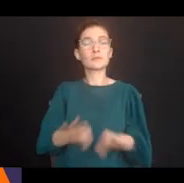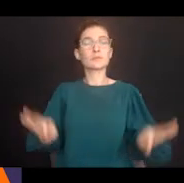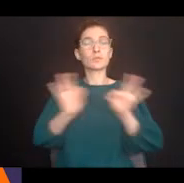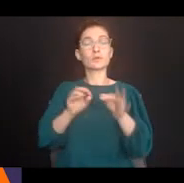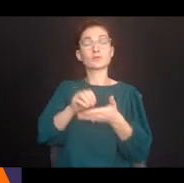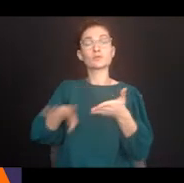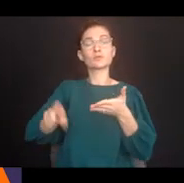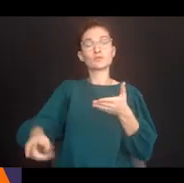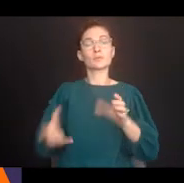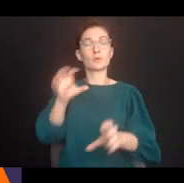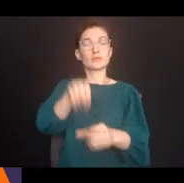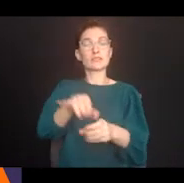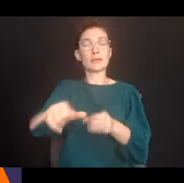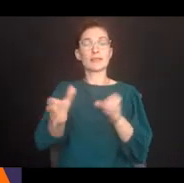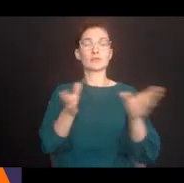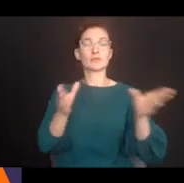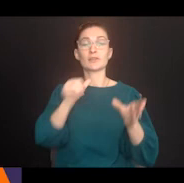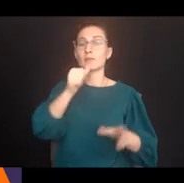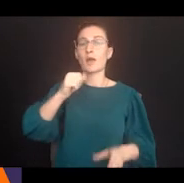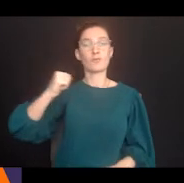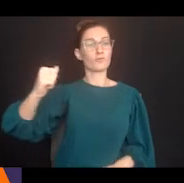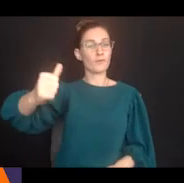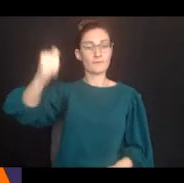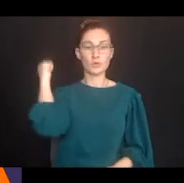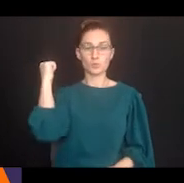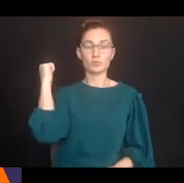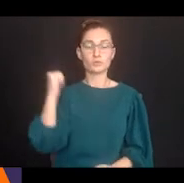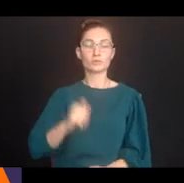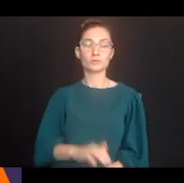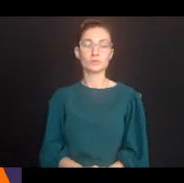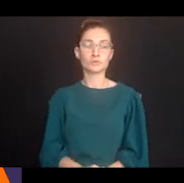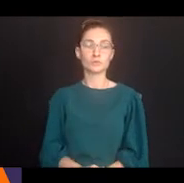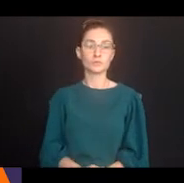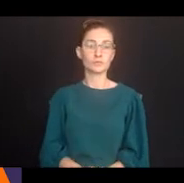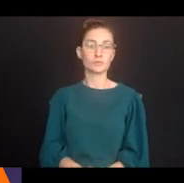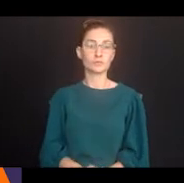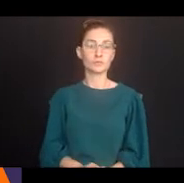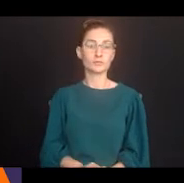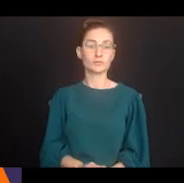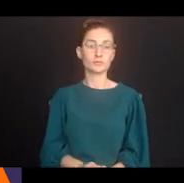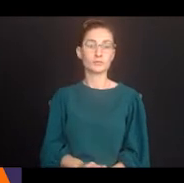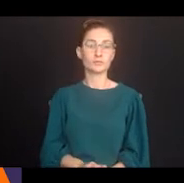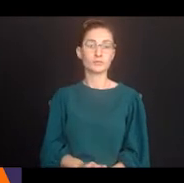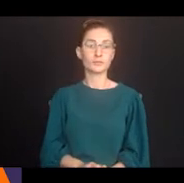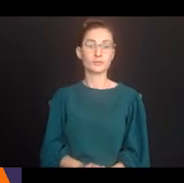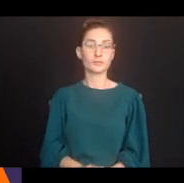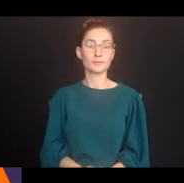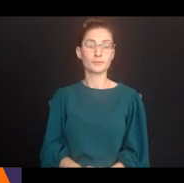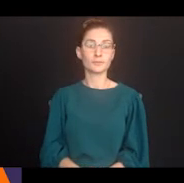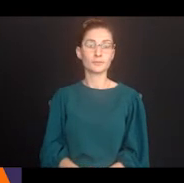important to have the student try to participate in the service and not just refuse outright.